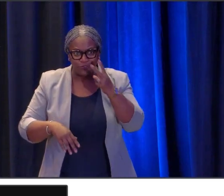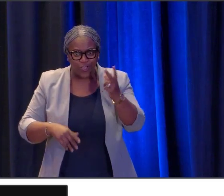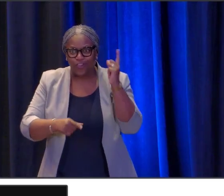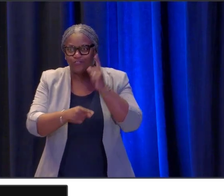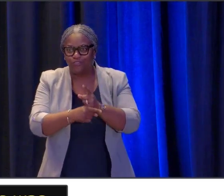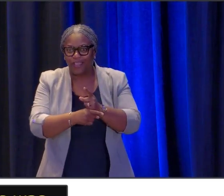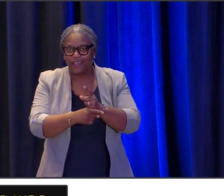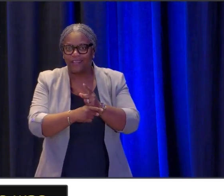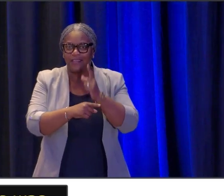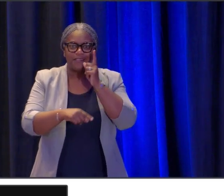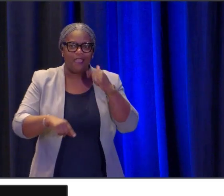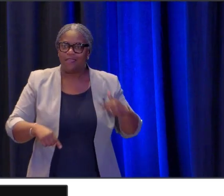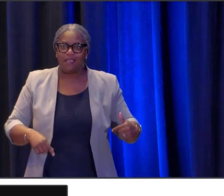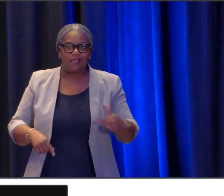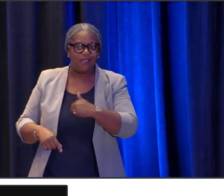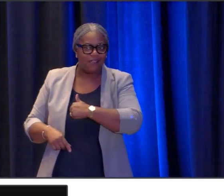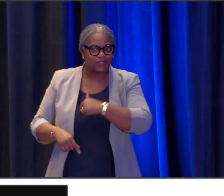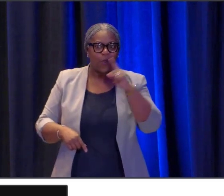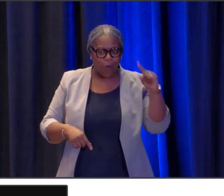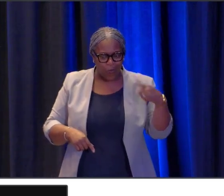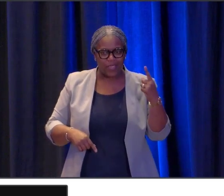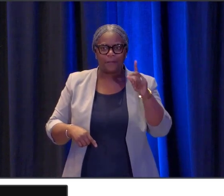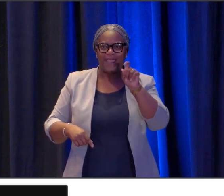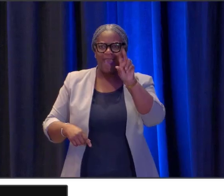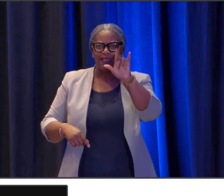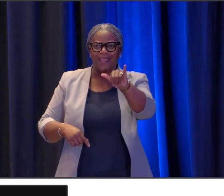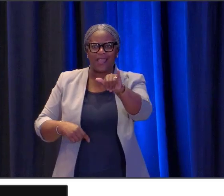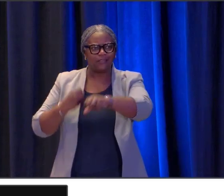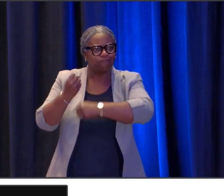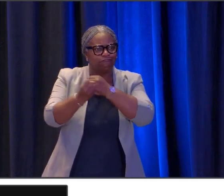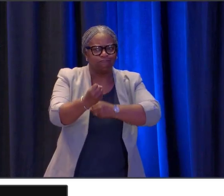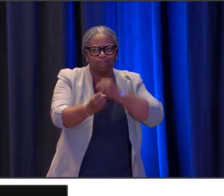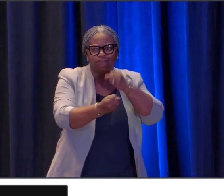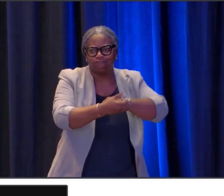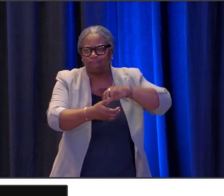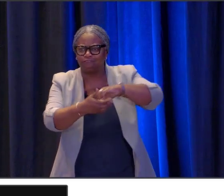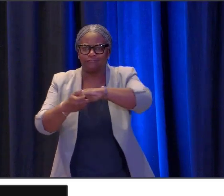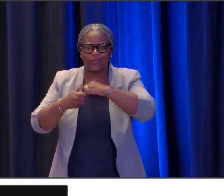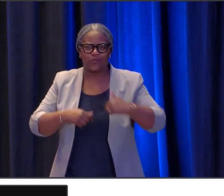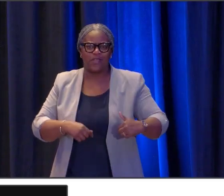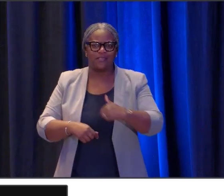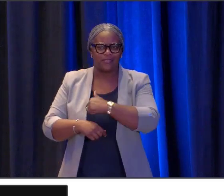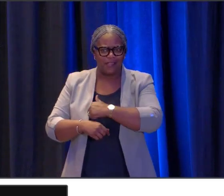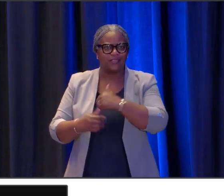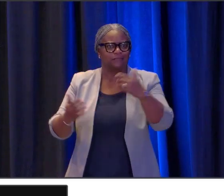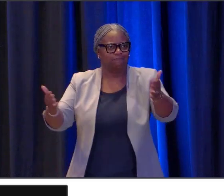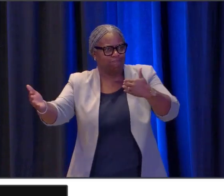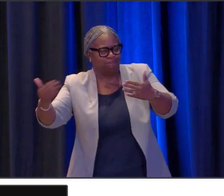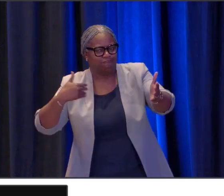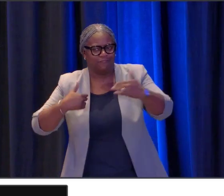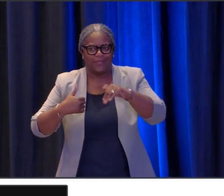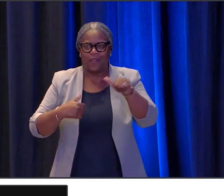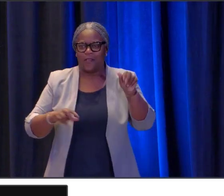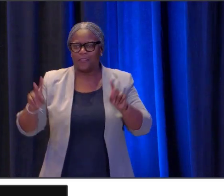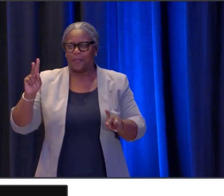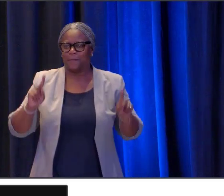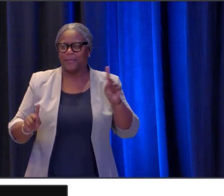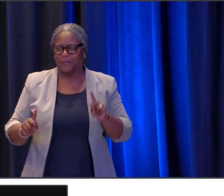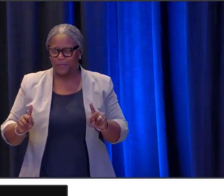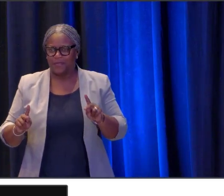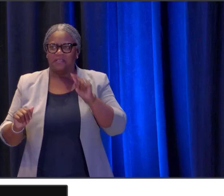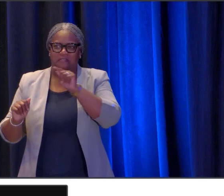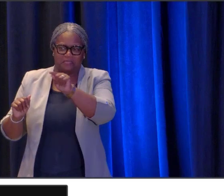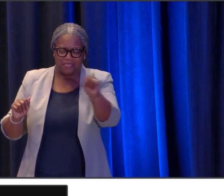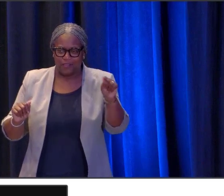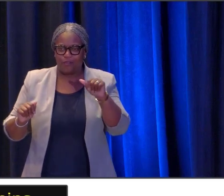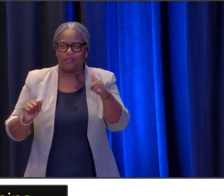all Nickel. That was other allies as well. We're developing ally relationships with other people, disability-led organizations, and